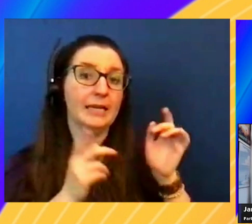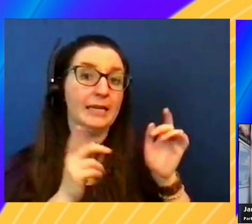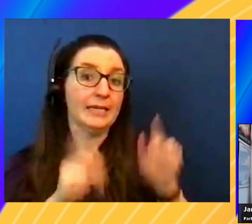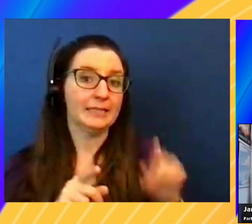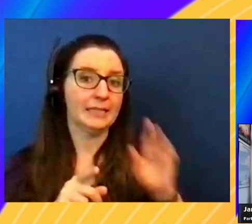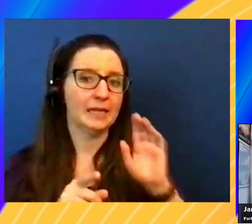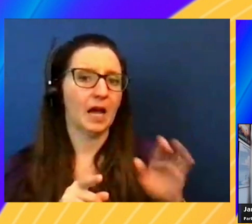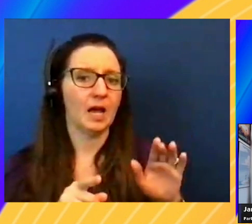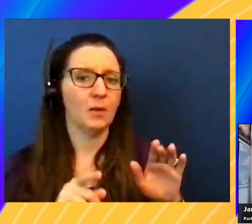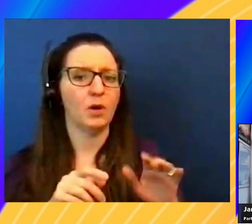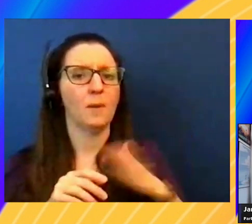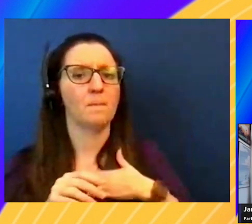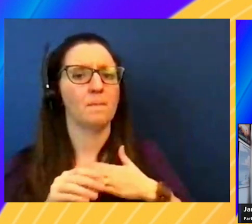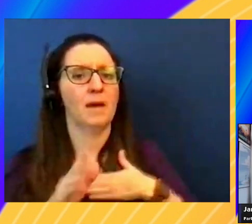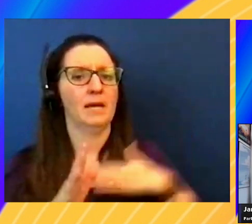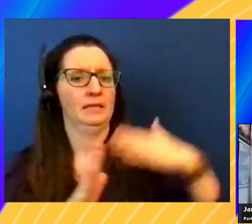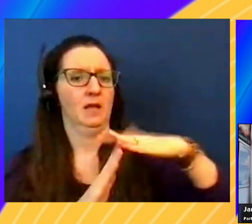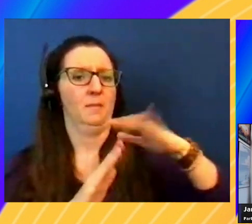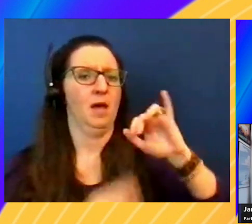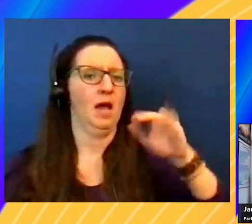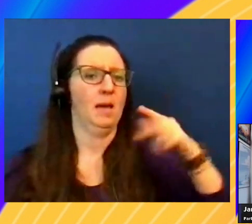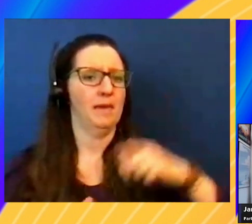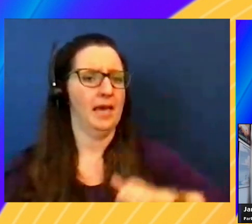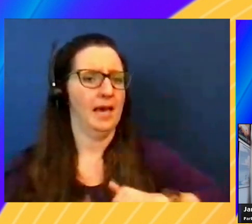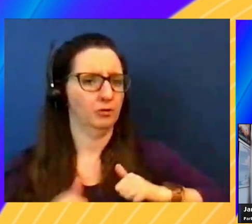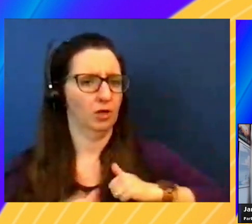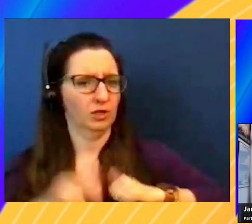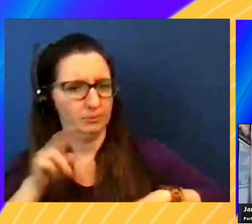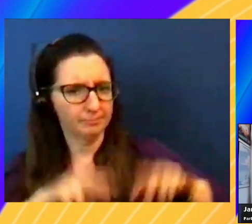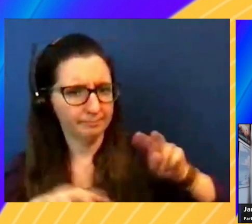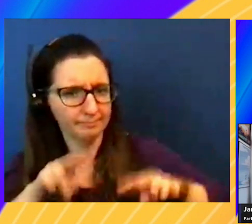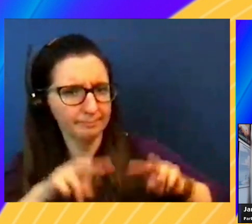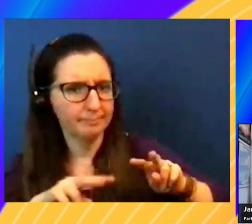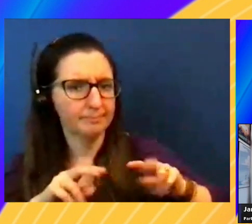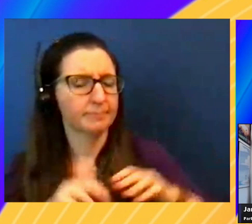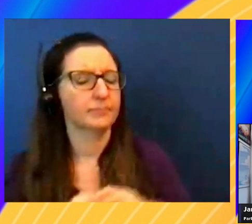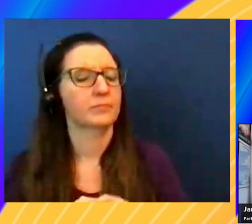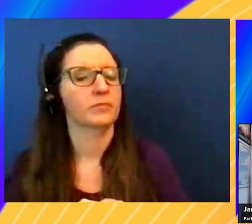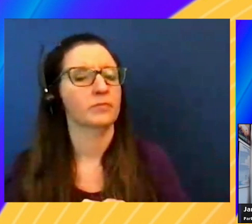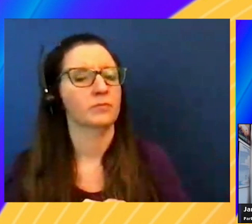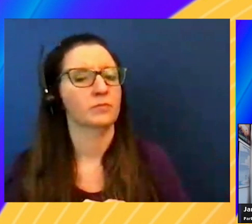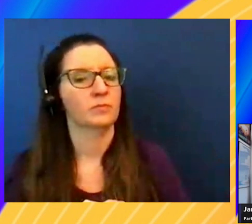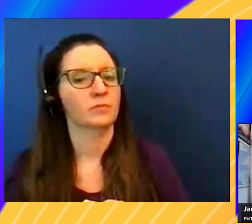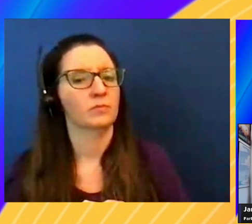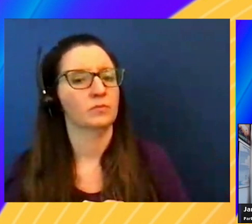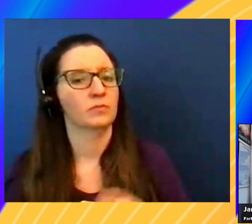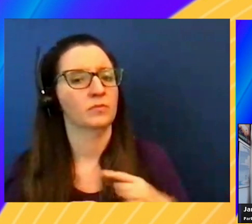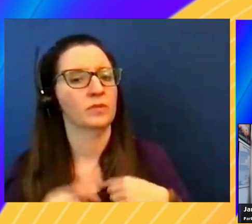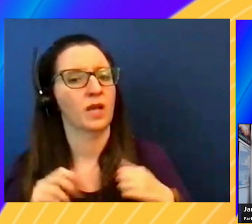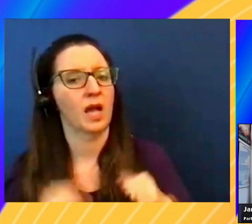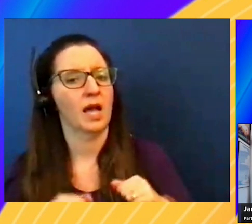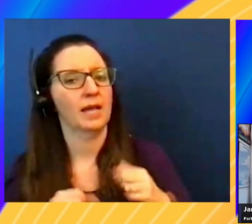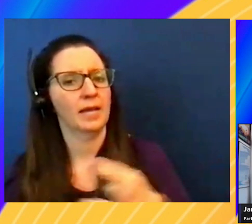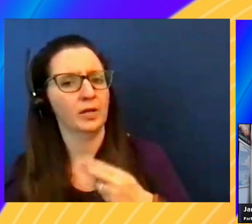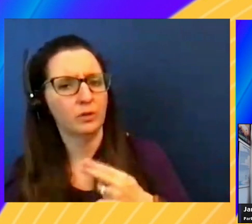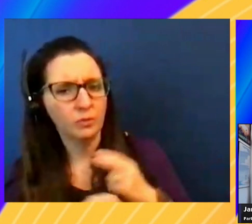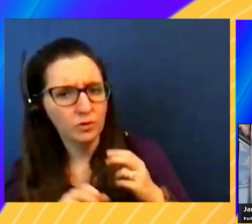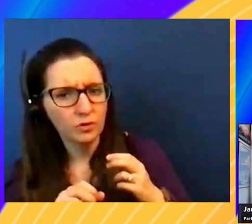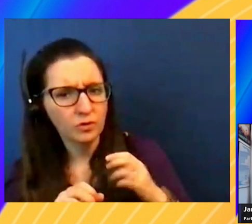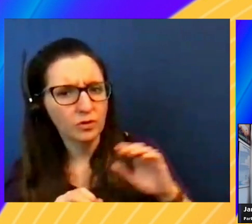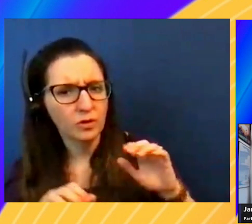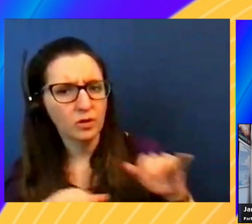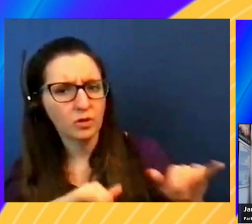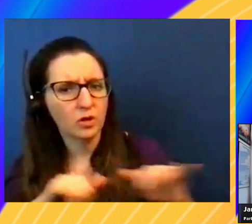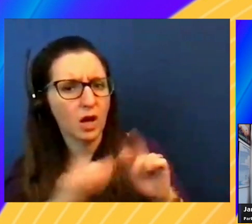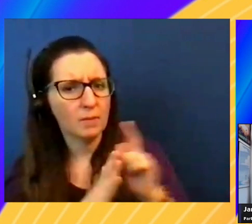addresses. And then I can do the log format in either JSON or common log format, but most customers choose